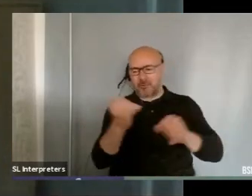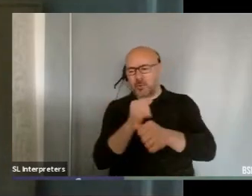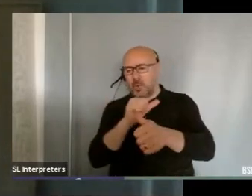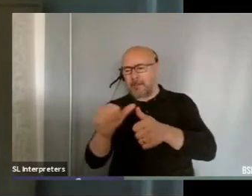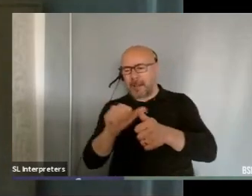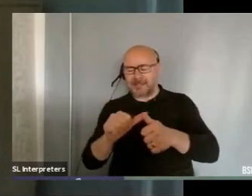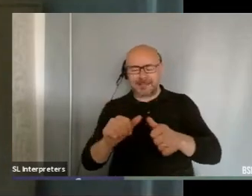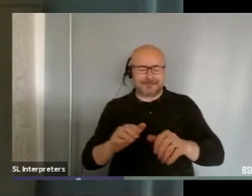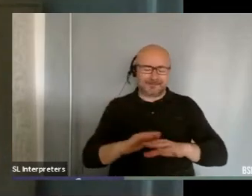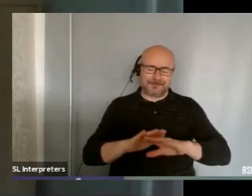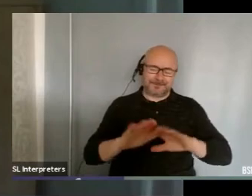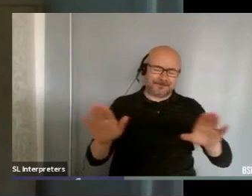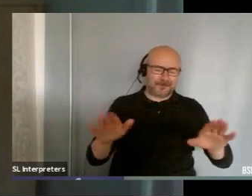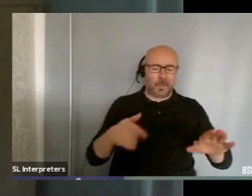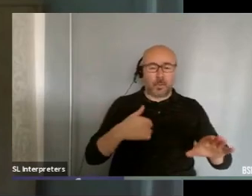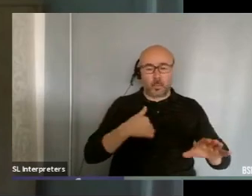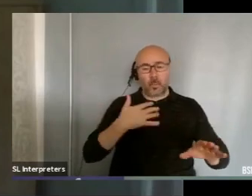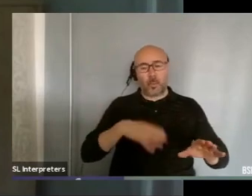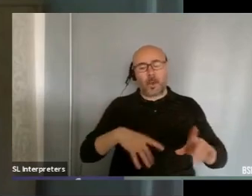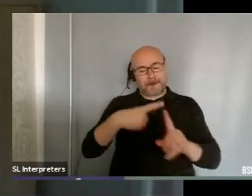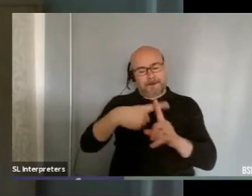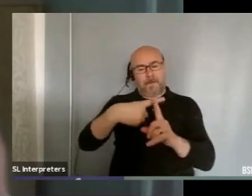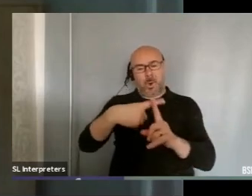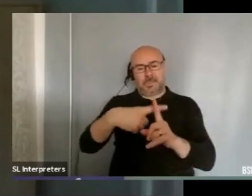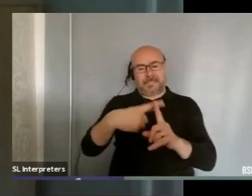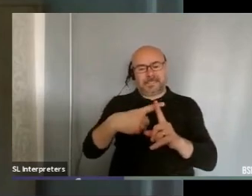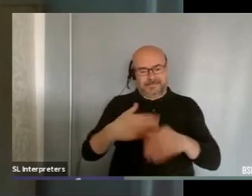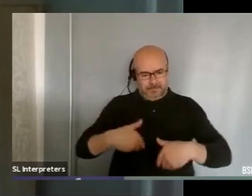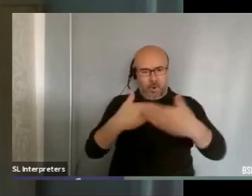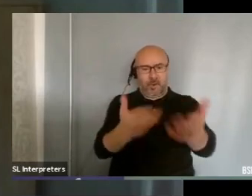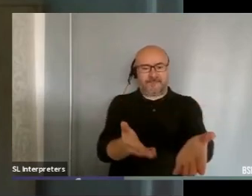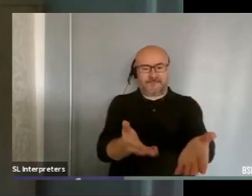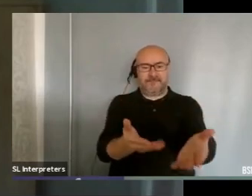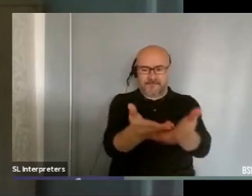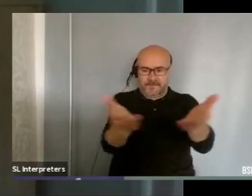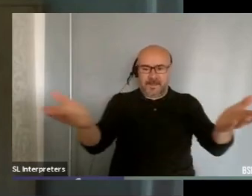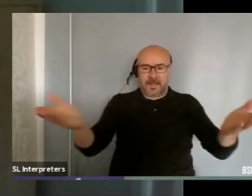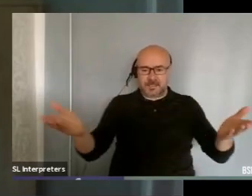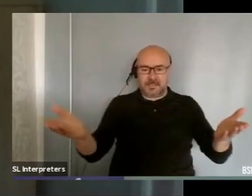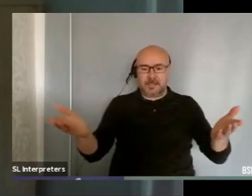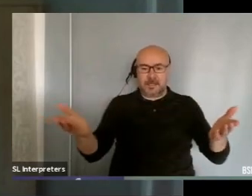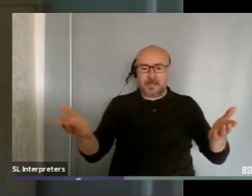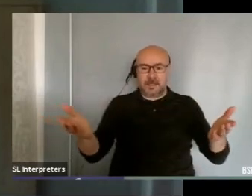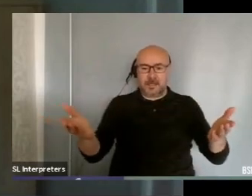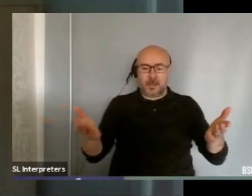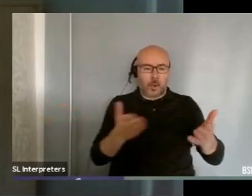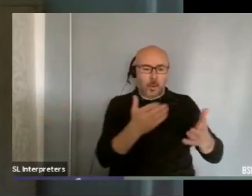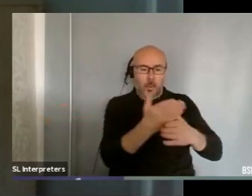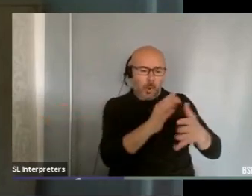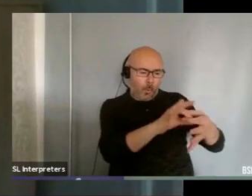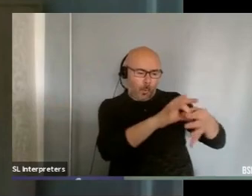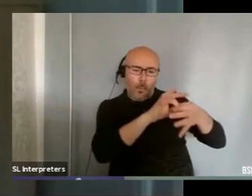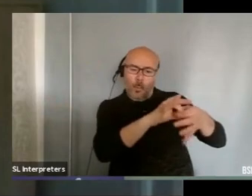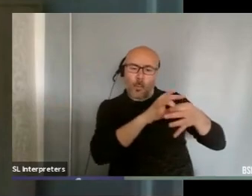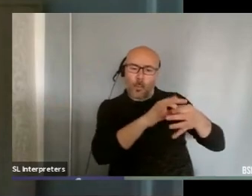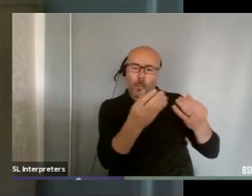sort of positive initiatives like some of what you've described, some of what we've been trying to do, to just really, work so much more